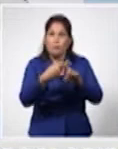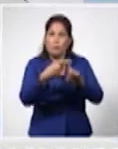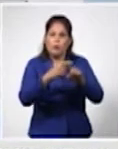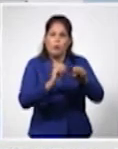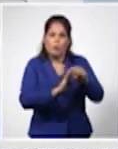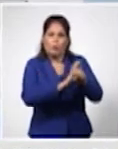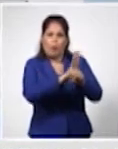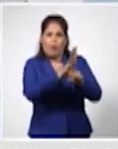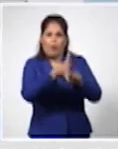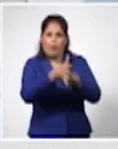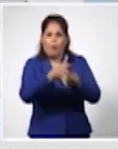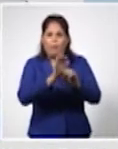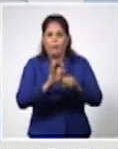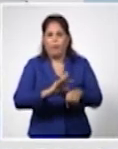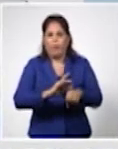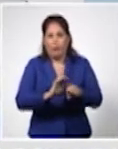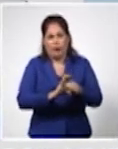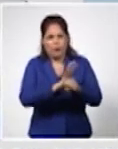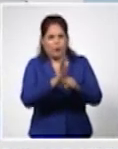309,908, of which